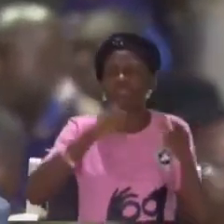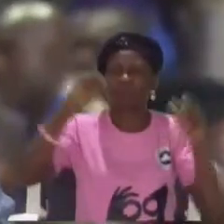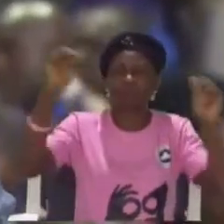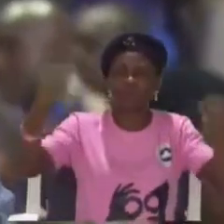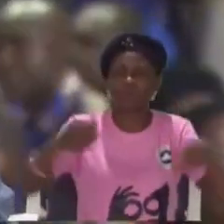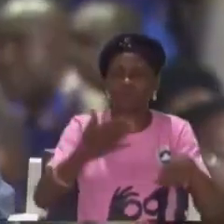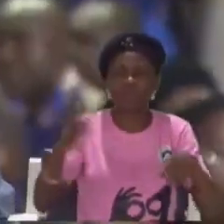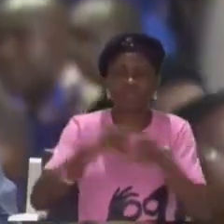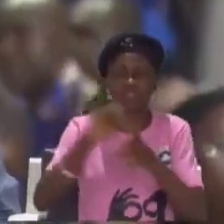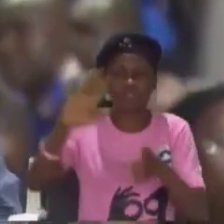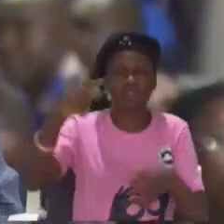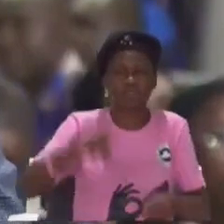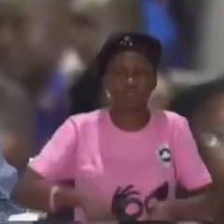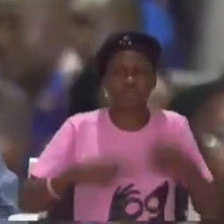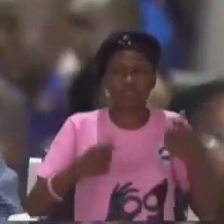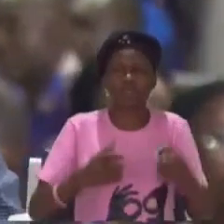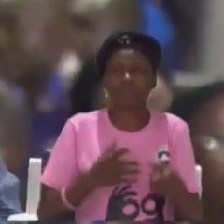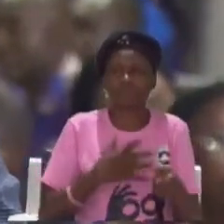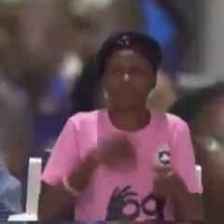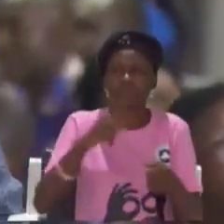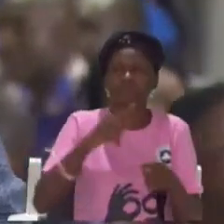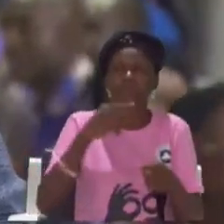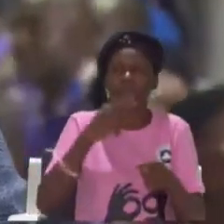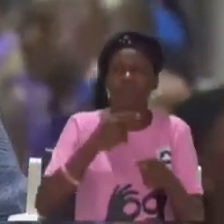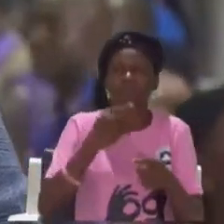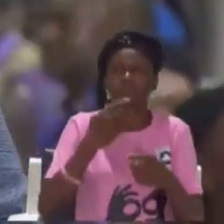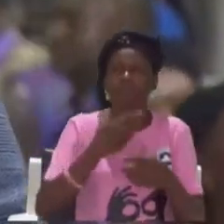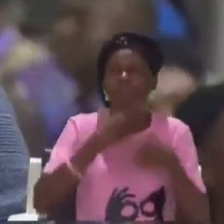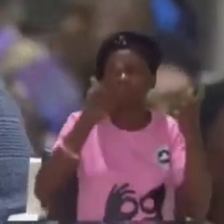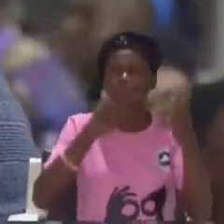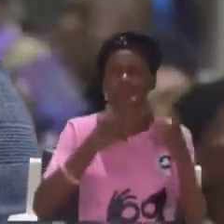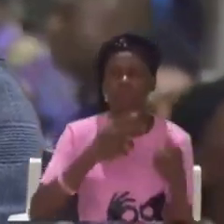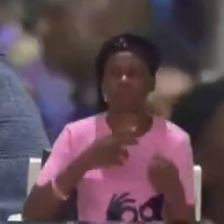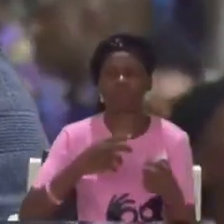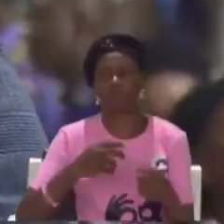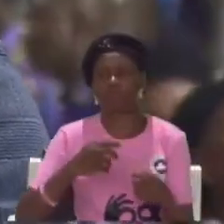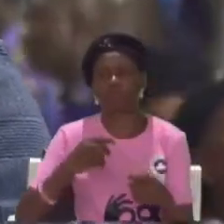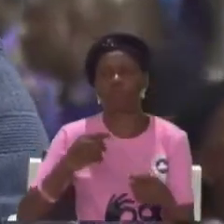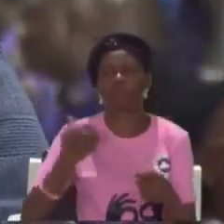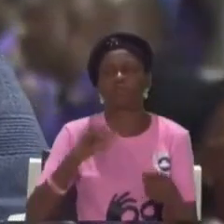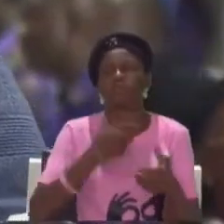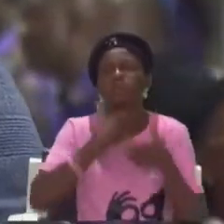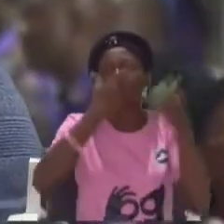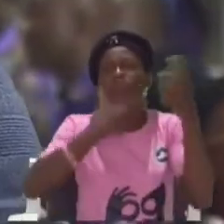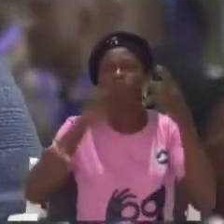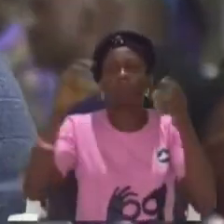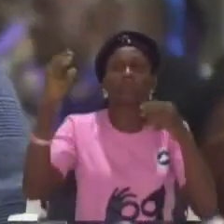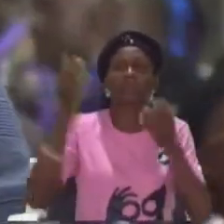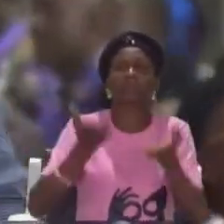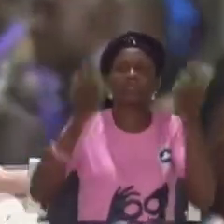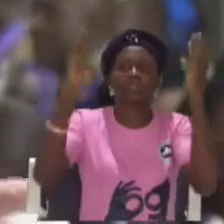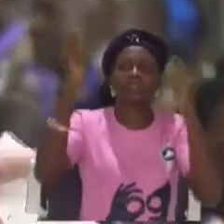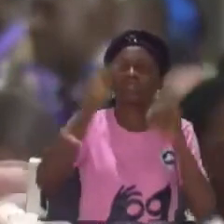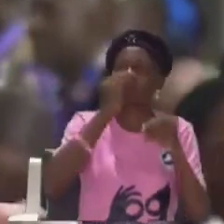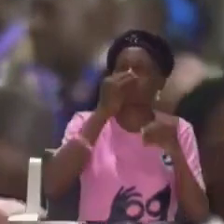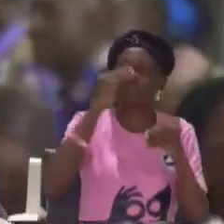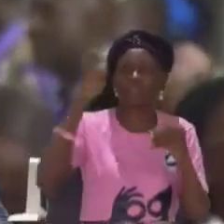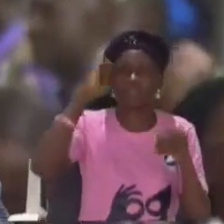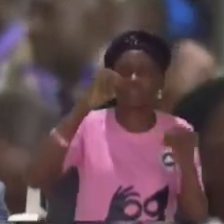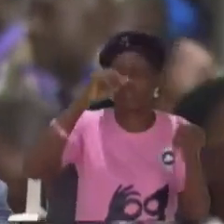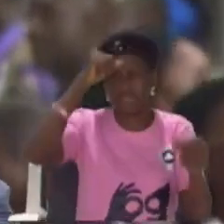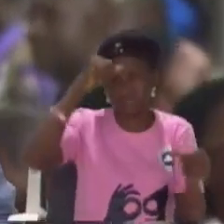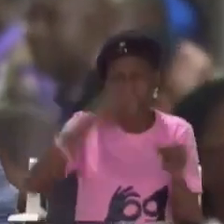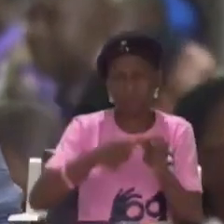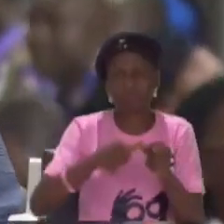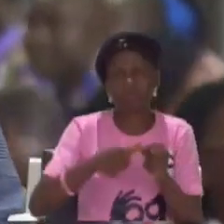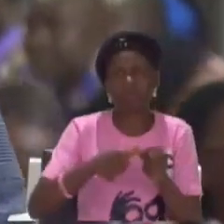in your life. And we're going to shout, and you're going to give those to God tonight. And we shouted, and I raised my hanky. And I remembered what that doctor